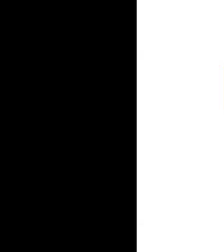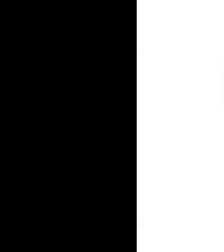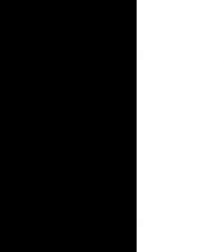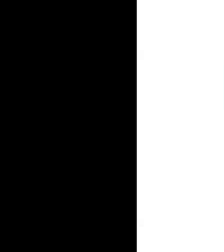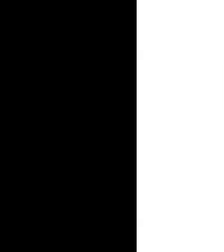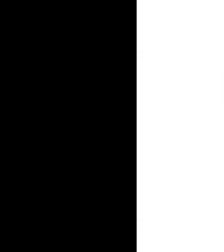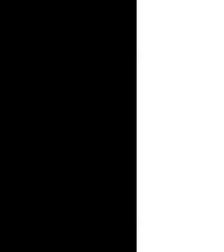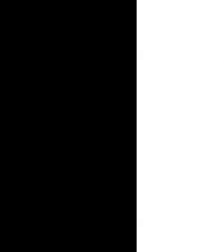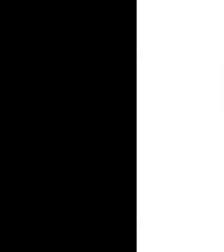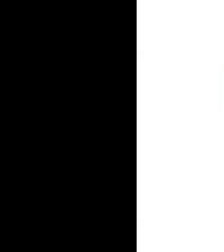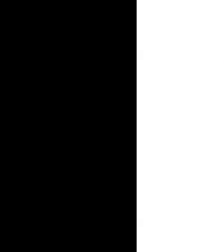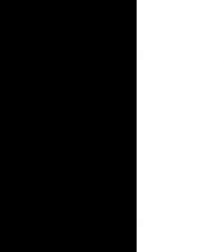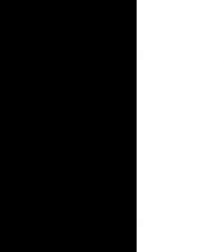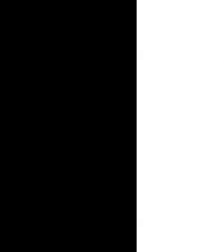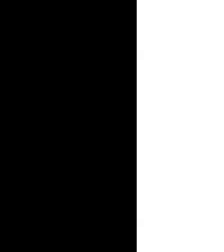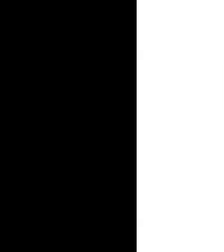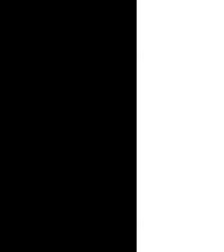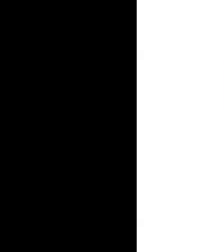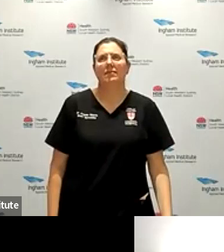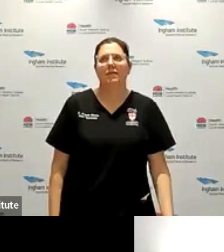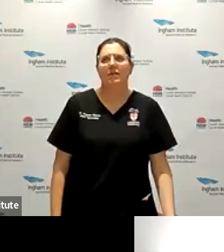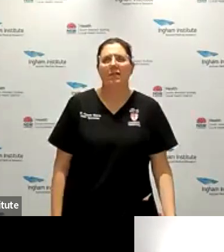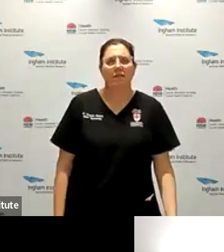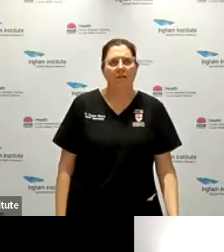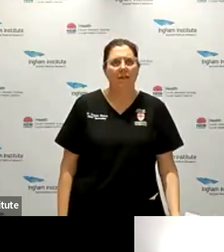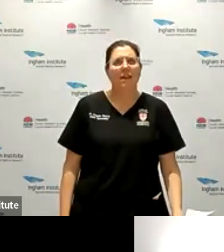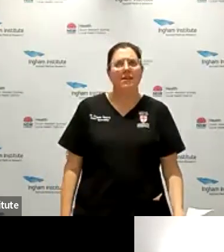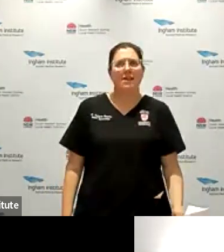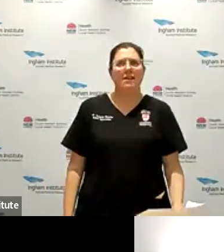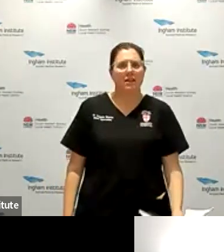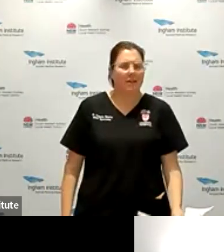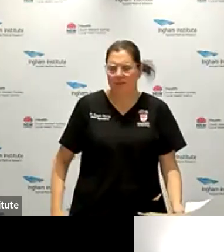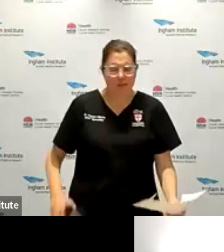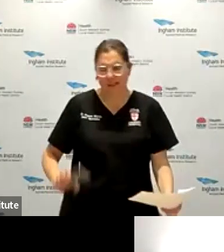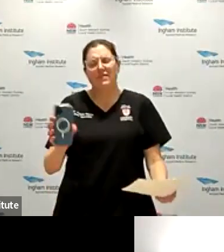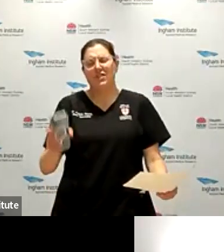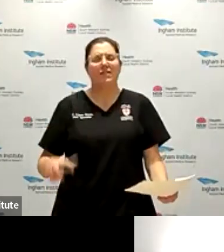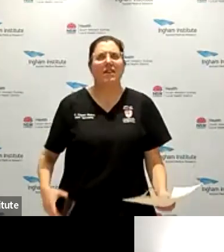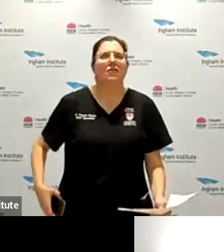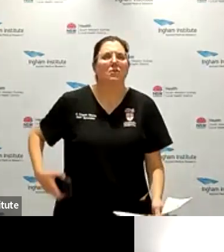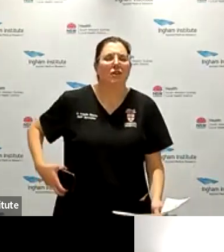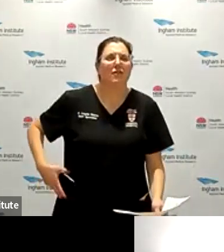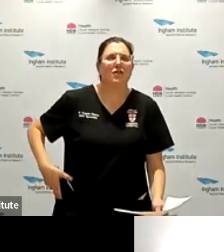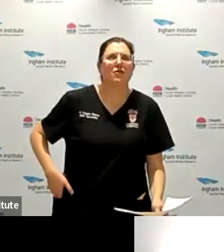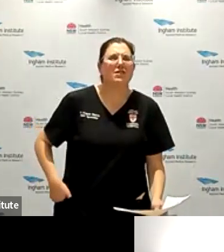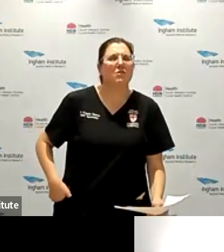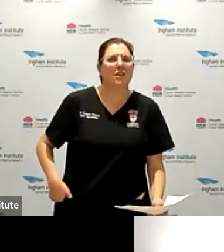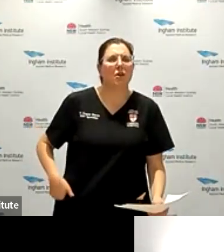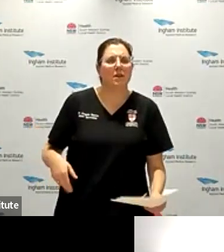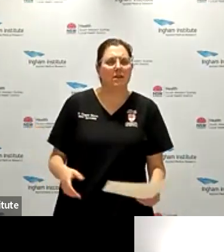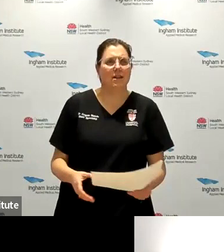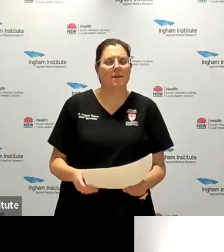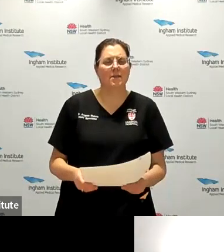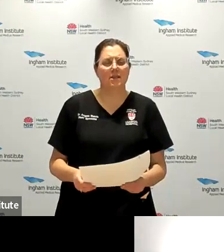what we've, I guess everybody is trying to work towards. Great, thanks Hannah. Thanks Virginia for that incredible overview of what is a